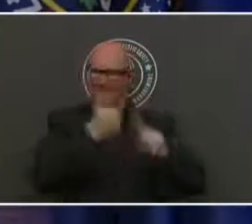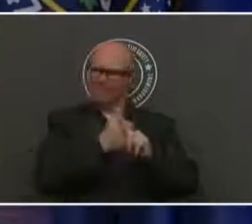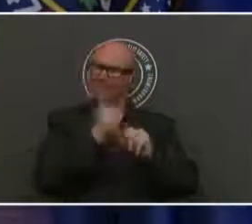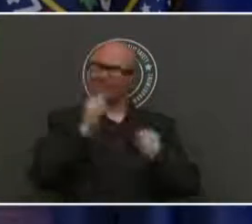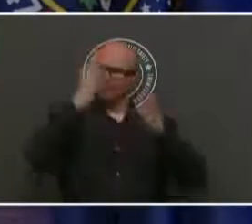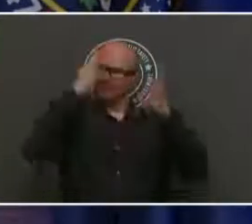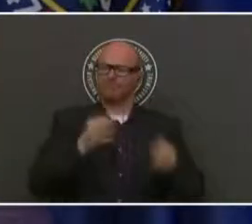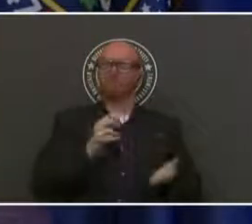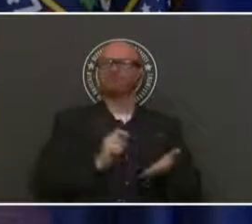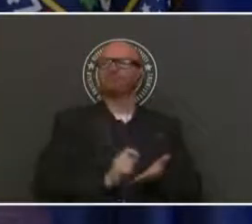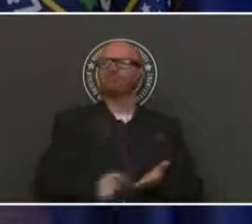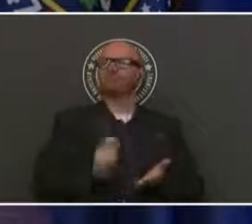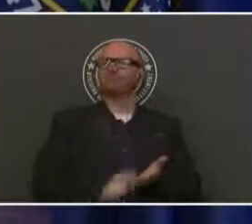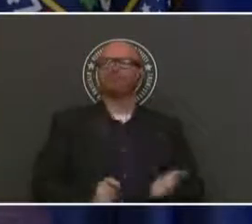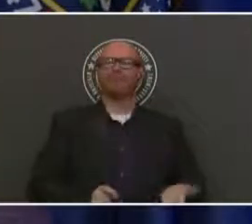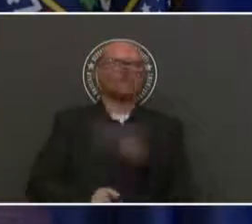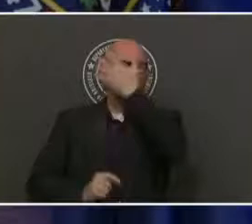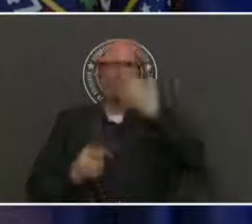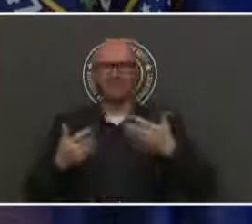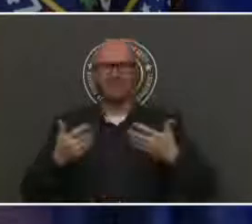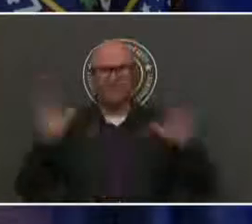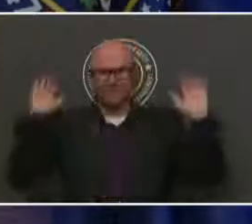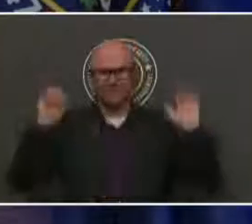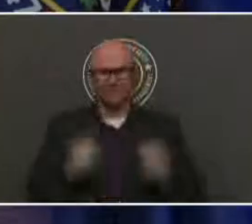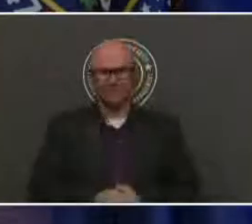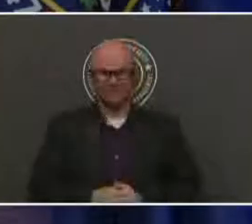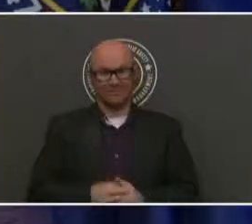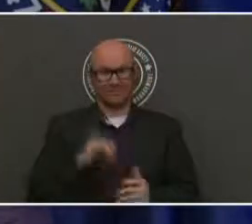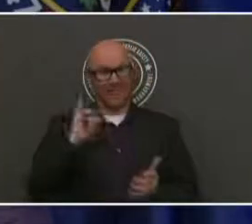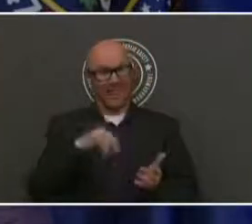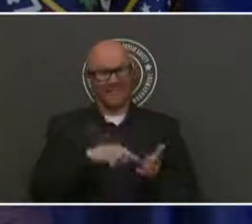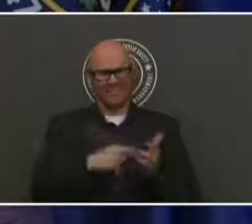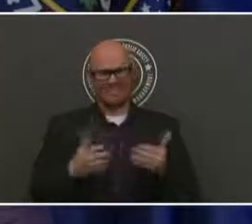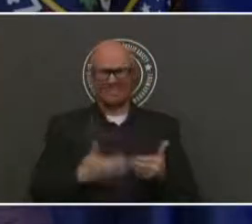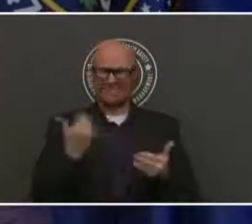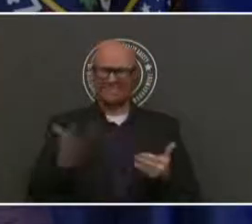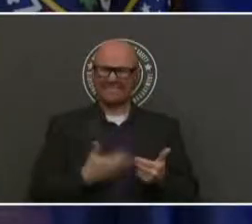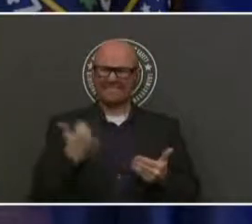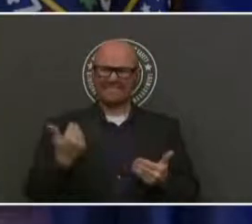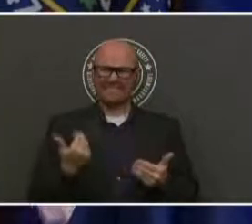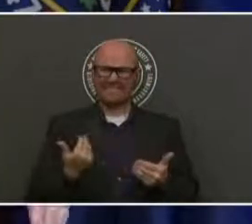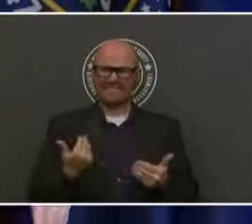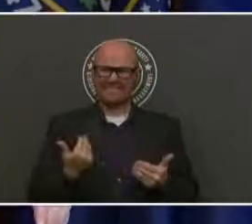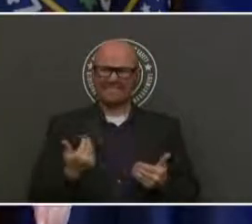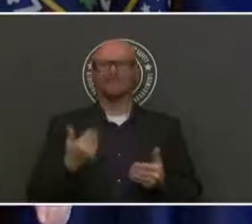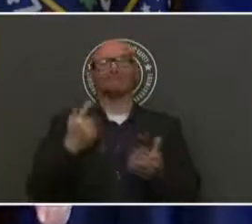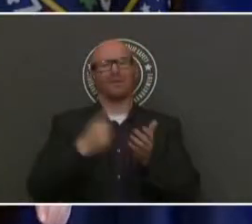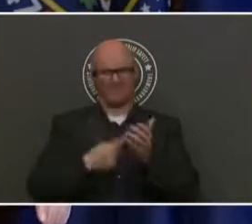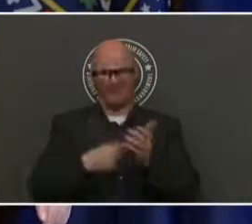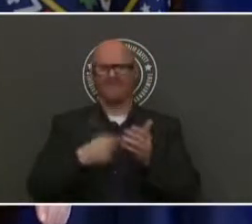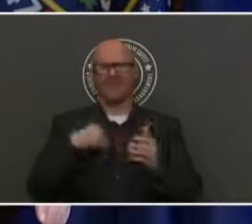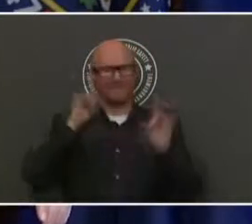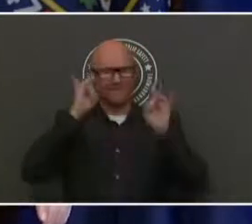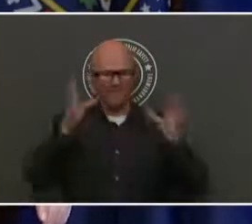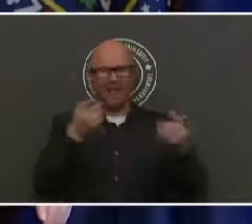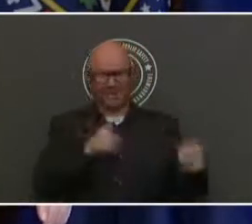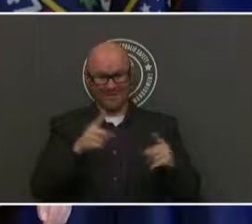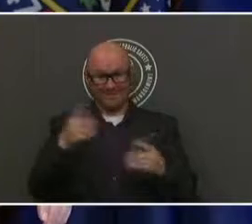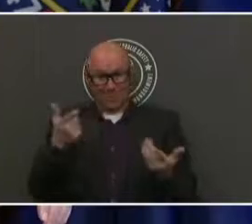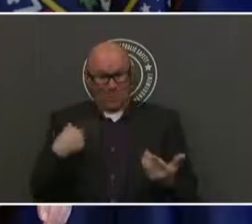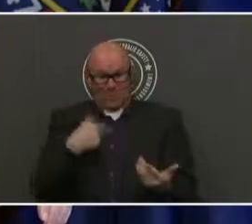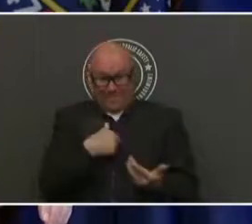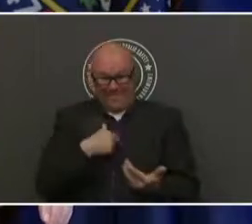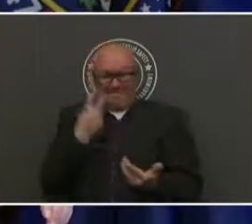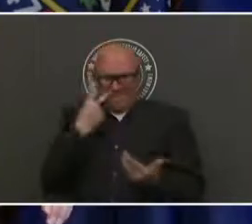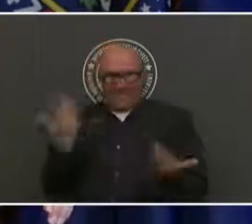it's easy, right? I mean, it's much harder to go that route. But it leads to these terrible, terrible consequences, in